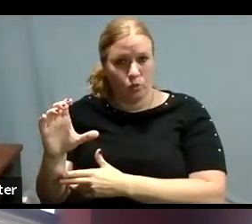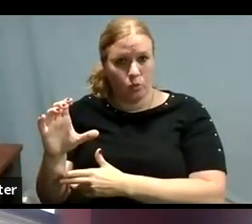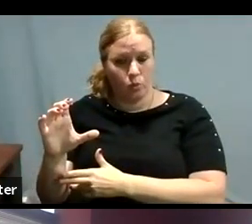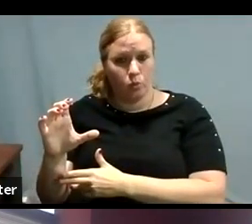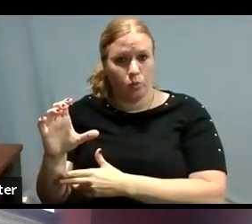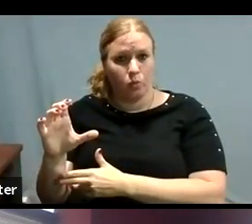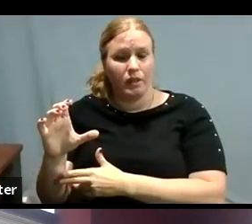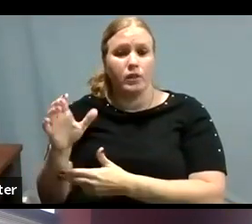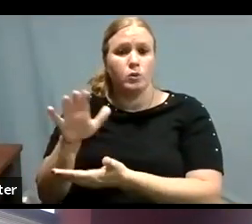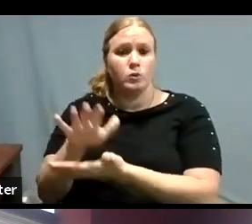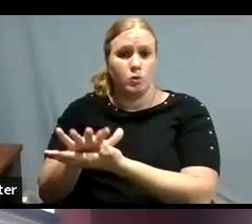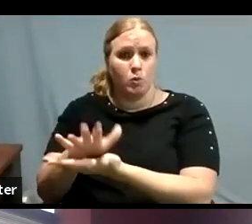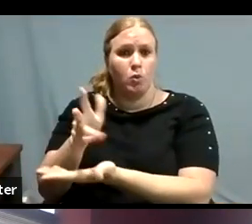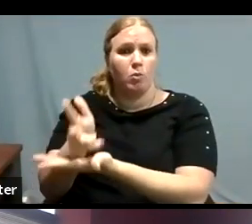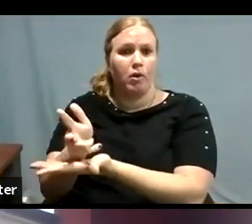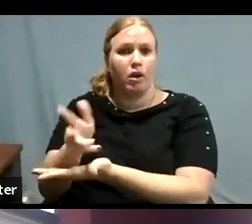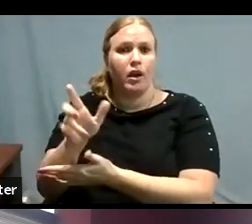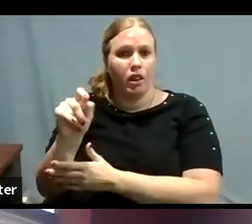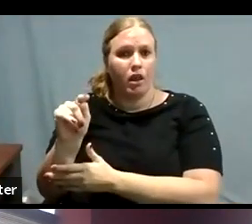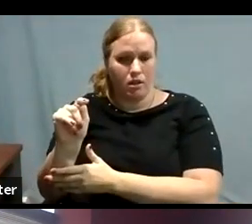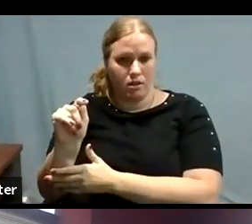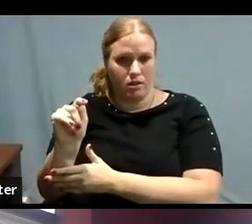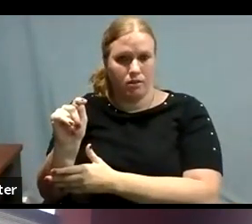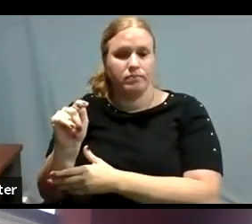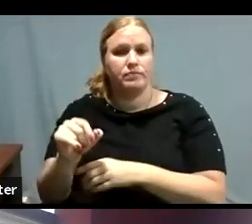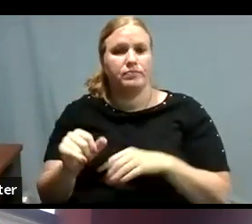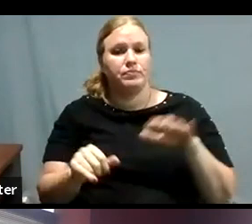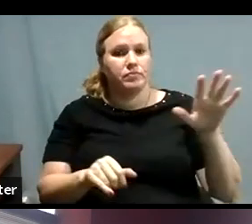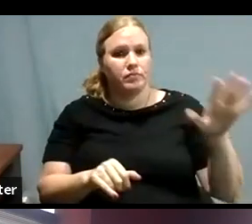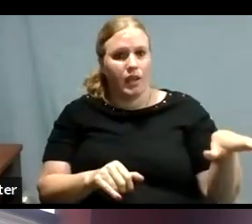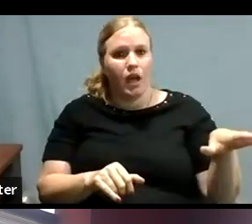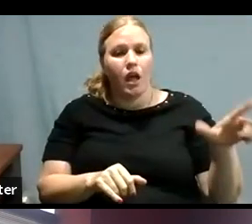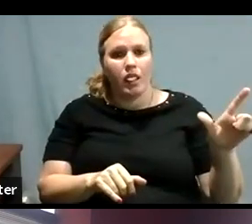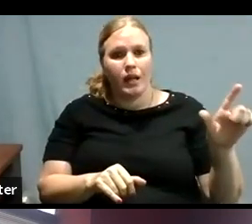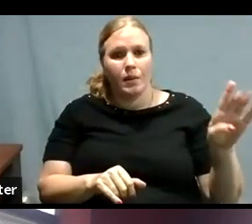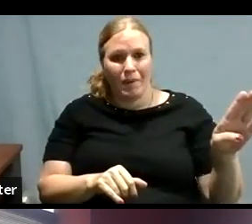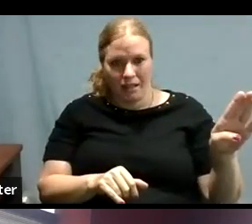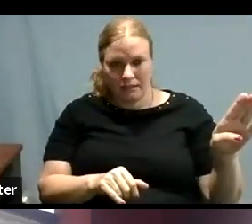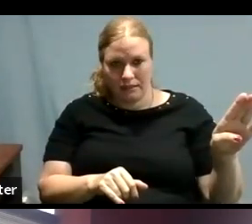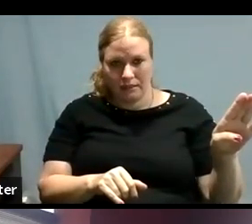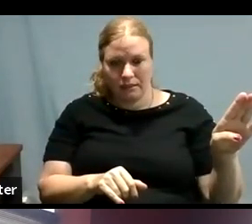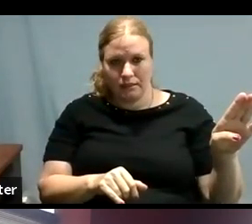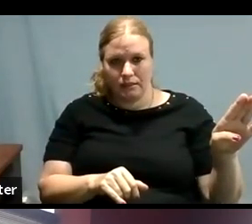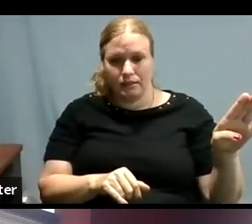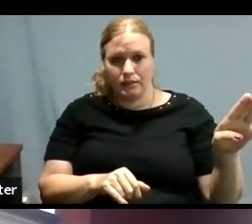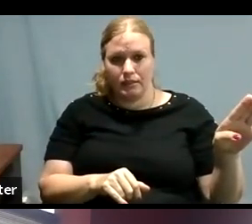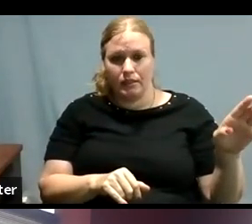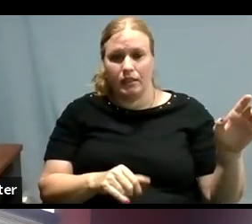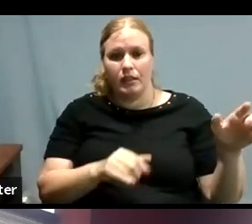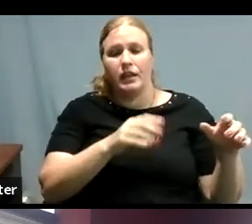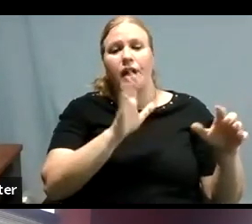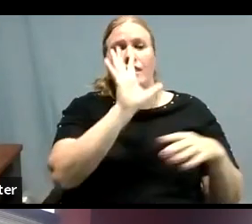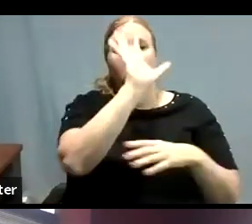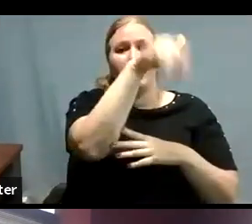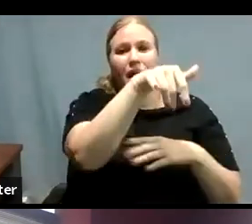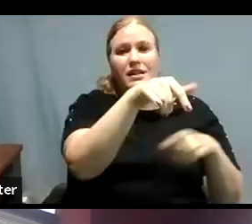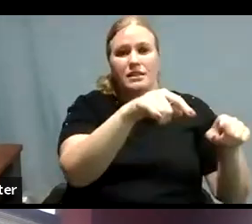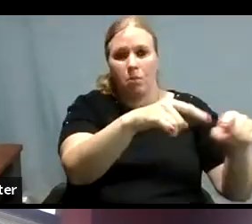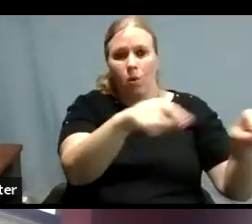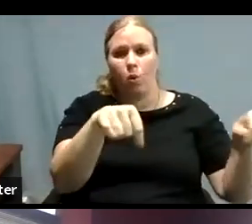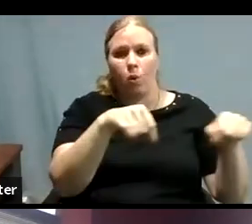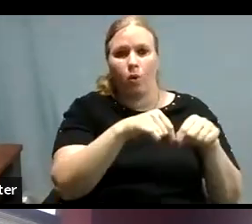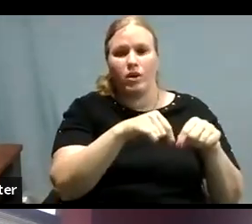school parking lot, but the Lincoln Bassett is actually in a Parks basketball court adjacent to the